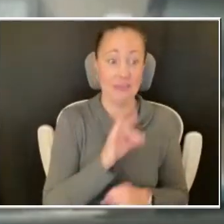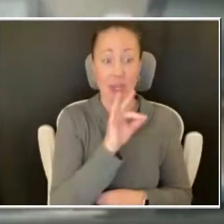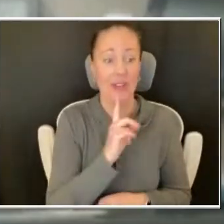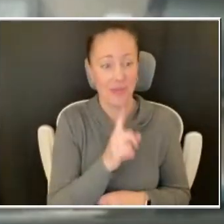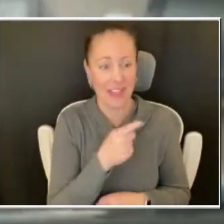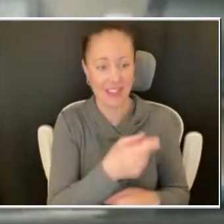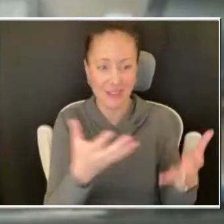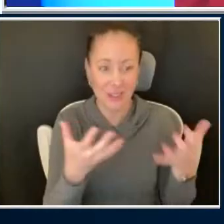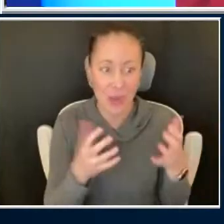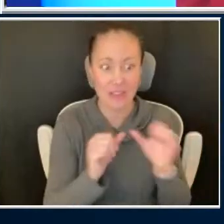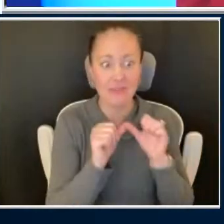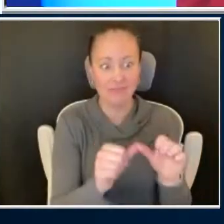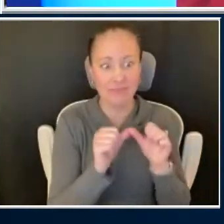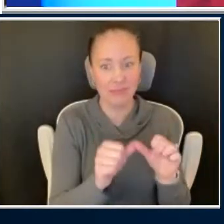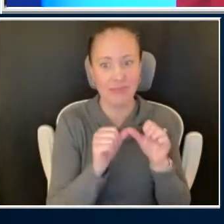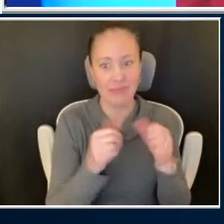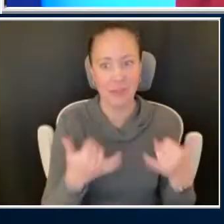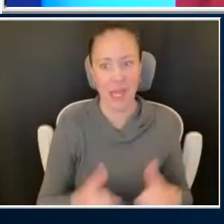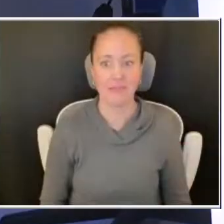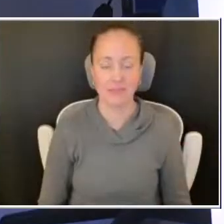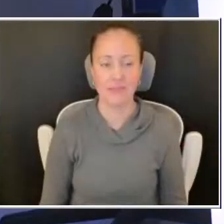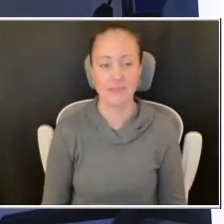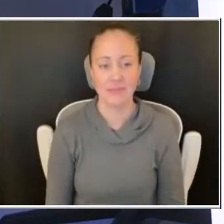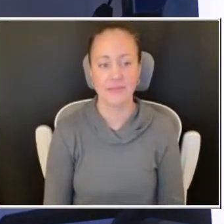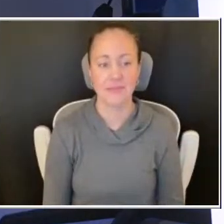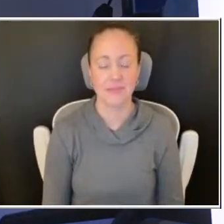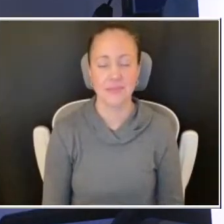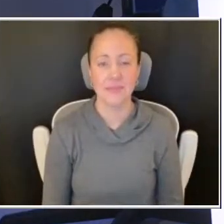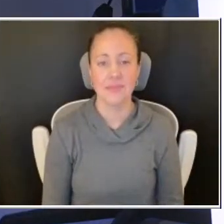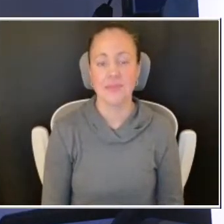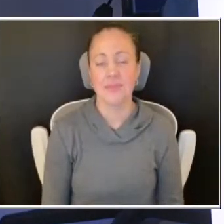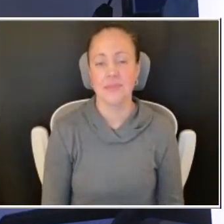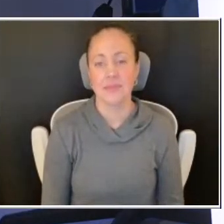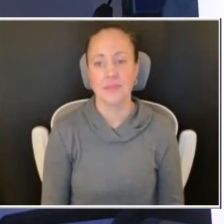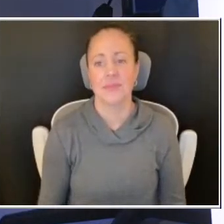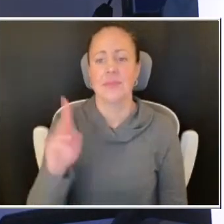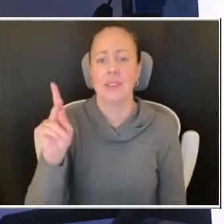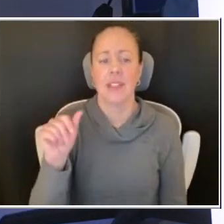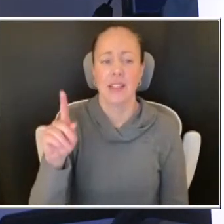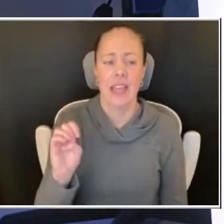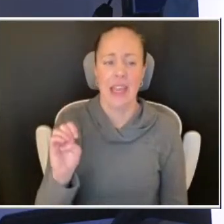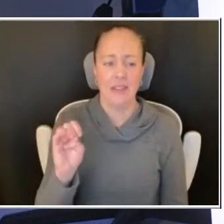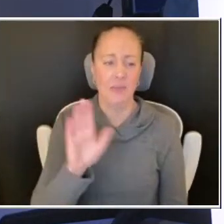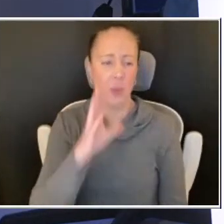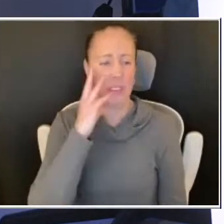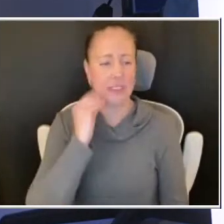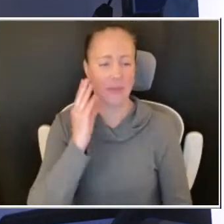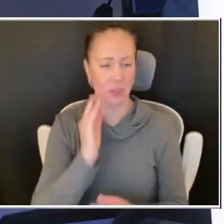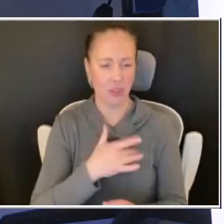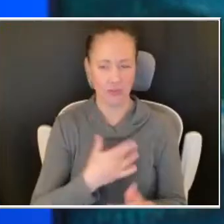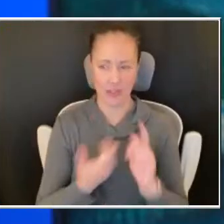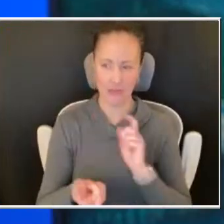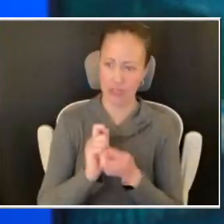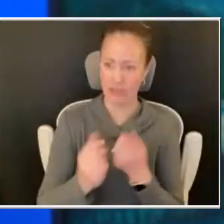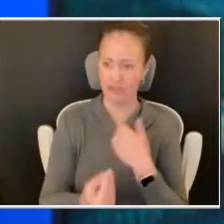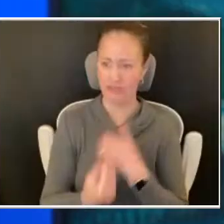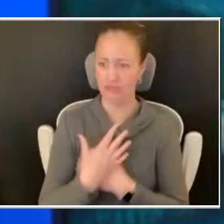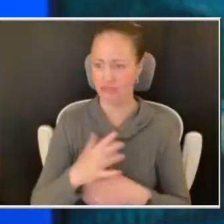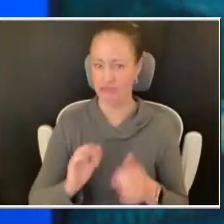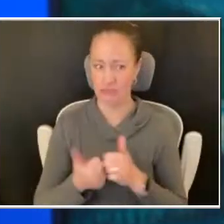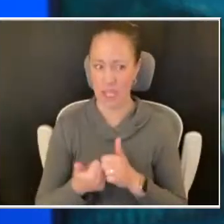soccer. For sure. Kate, how has this experience changed you overall? Yeah, I just think